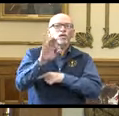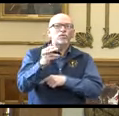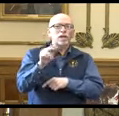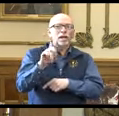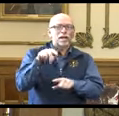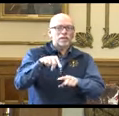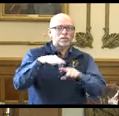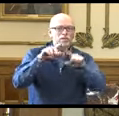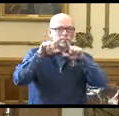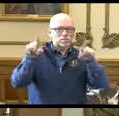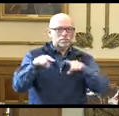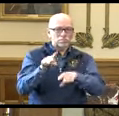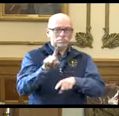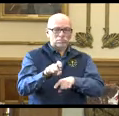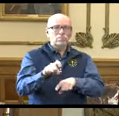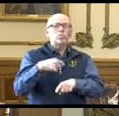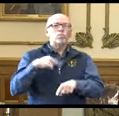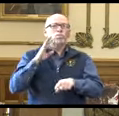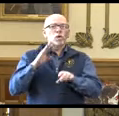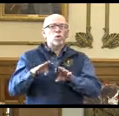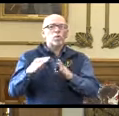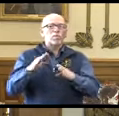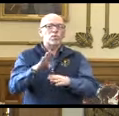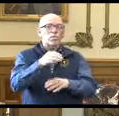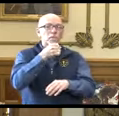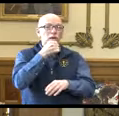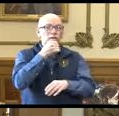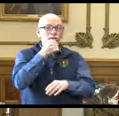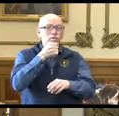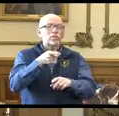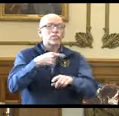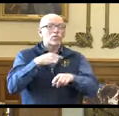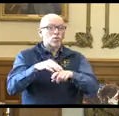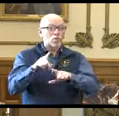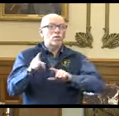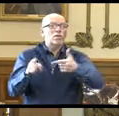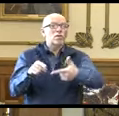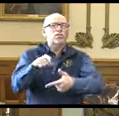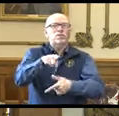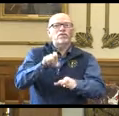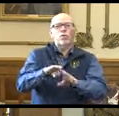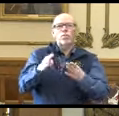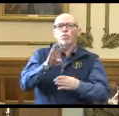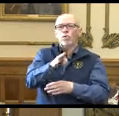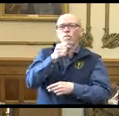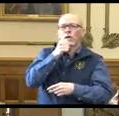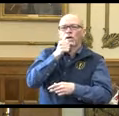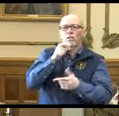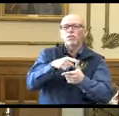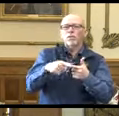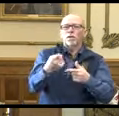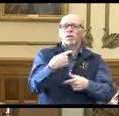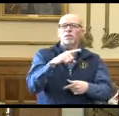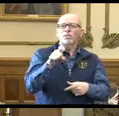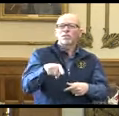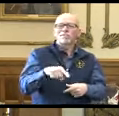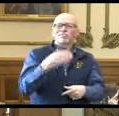Your Hand button. We will unmute your microphone when you're called upon, and then you will have to unmute your own